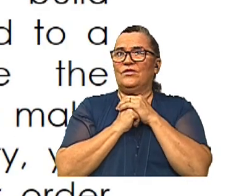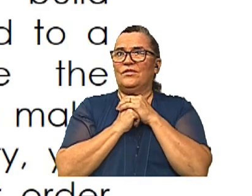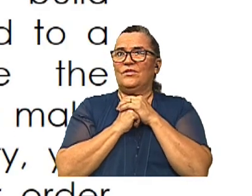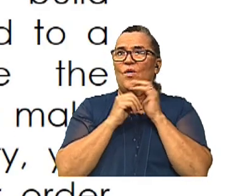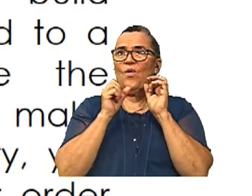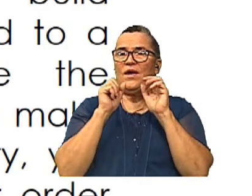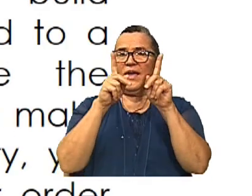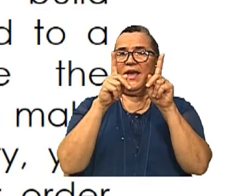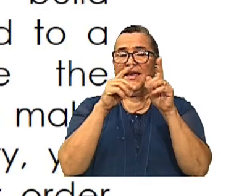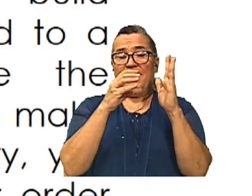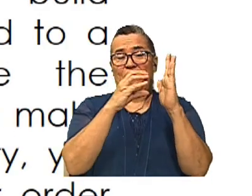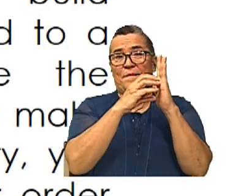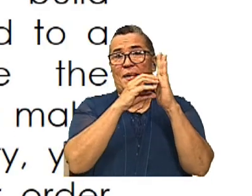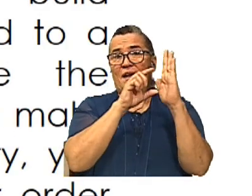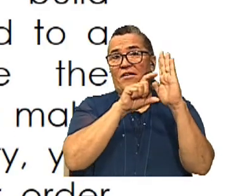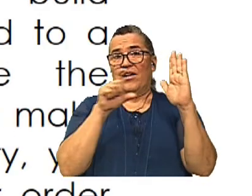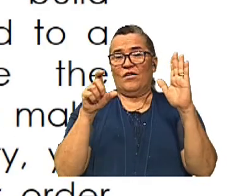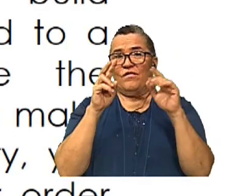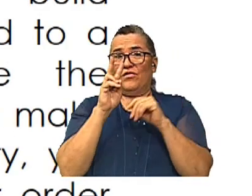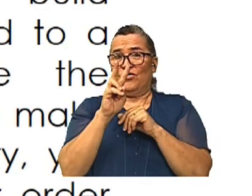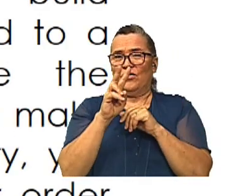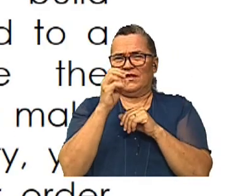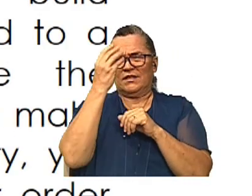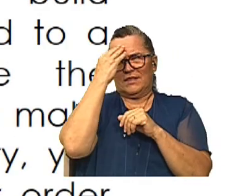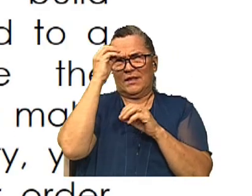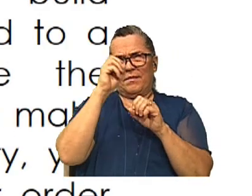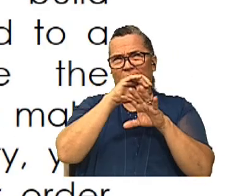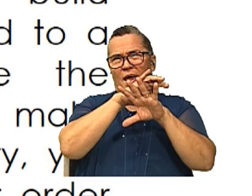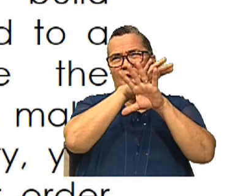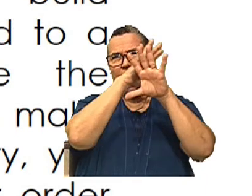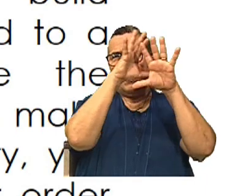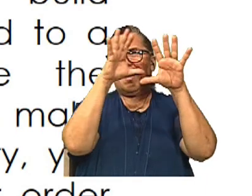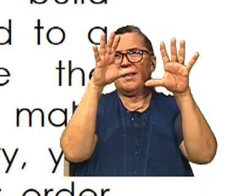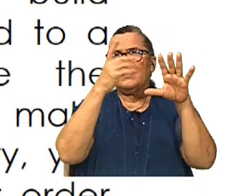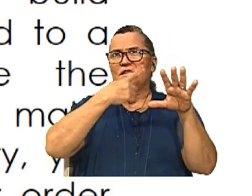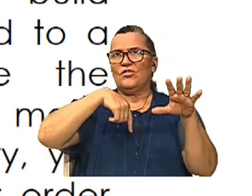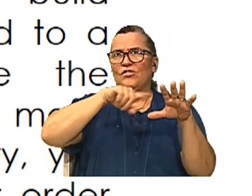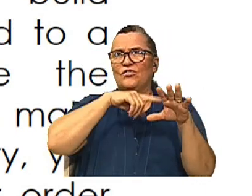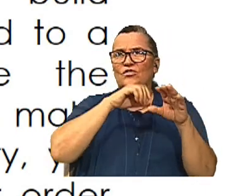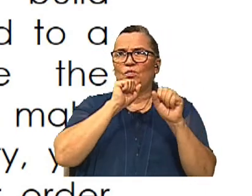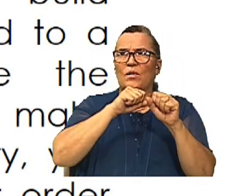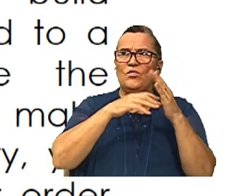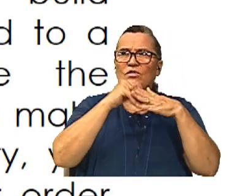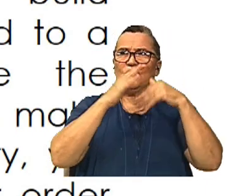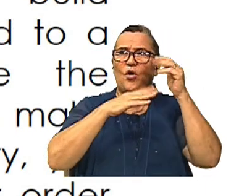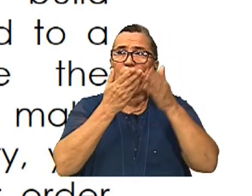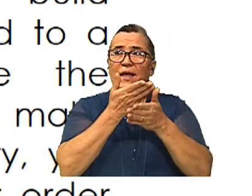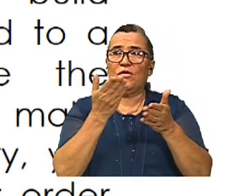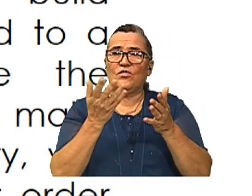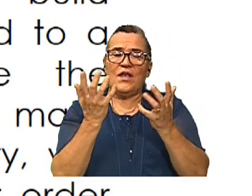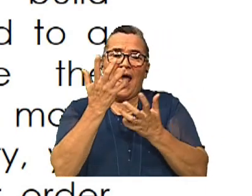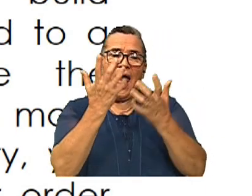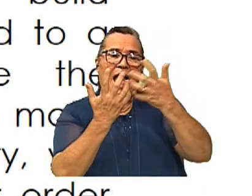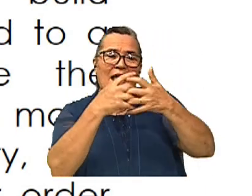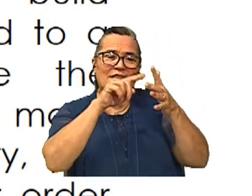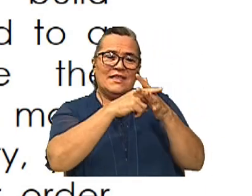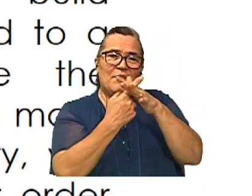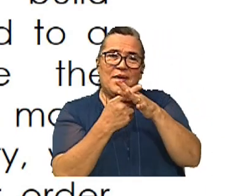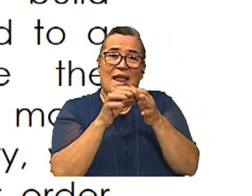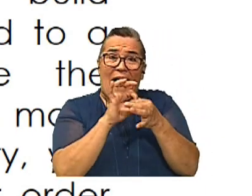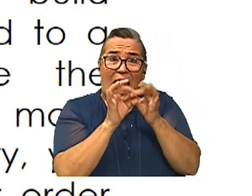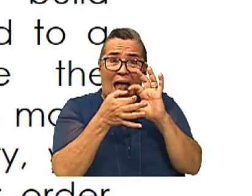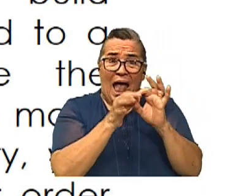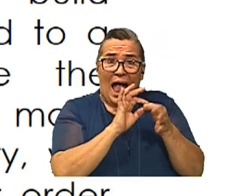Okay, paragraph number 2. Imagine if we could build objects by assembling the atoms. We could build whatever we wanted, from